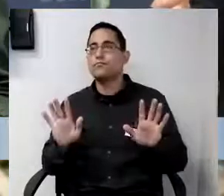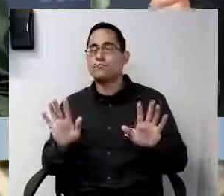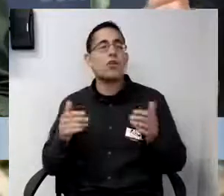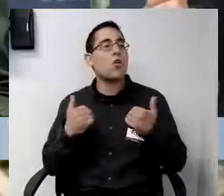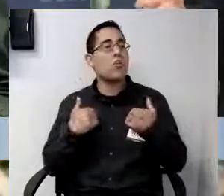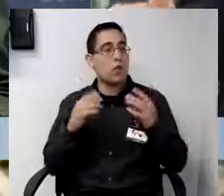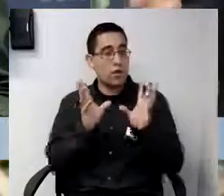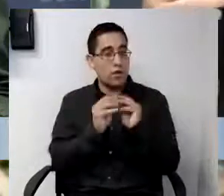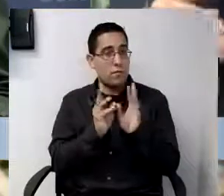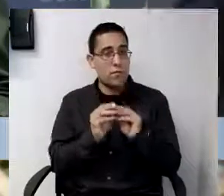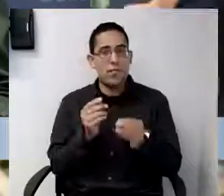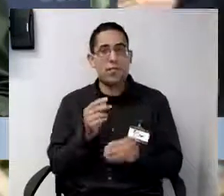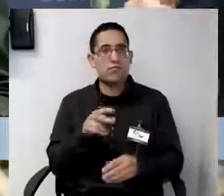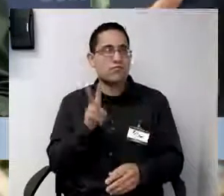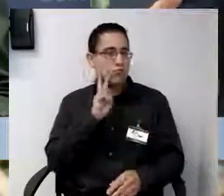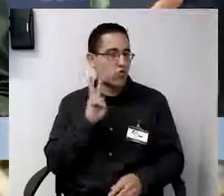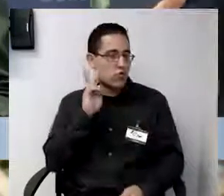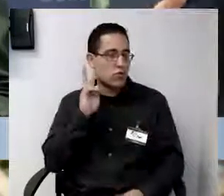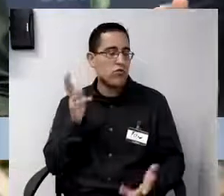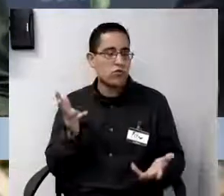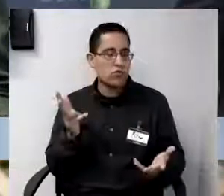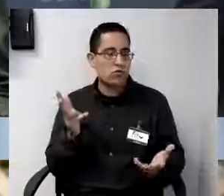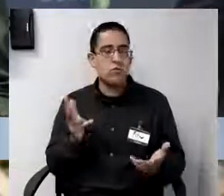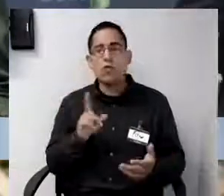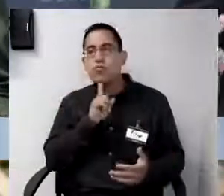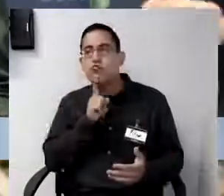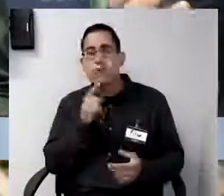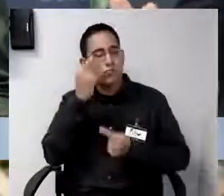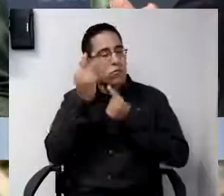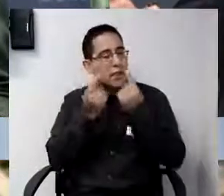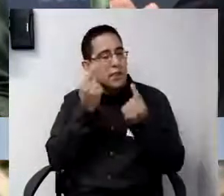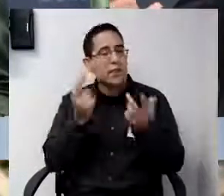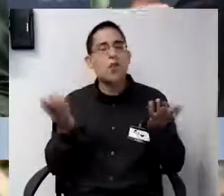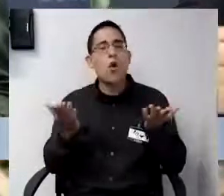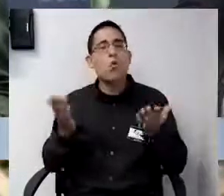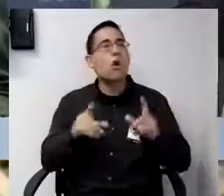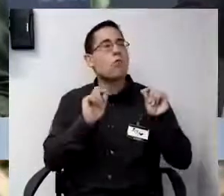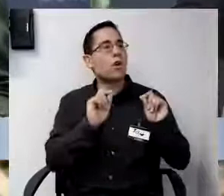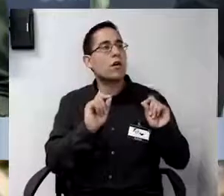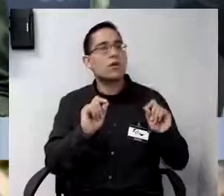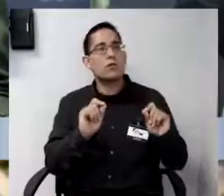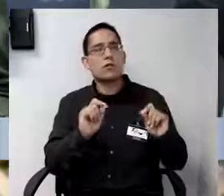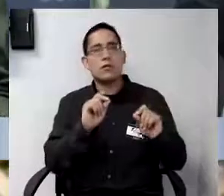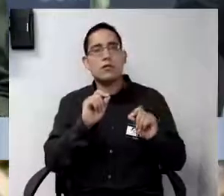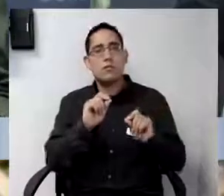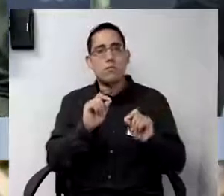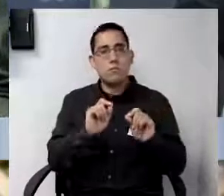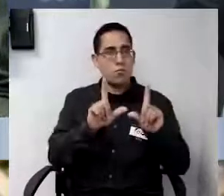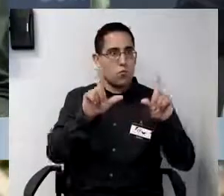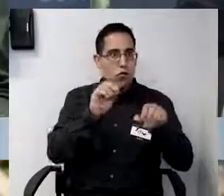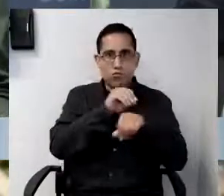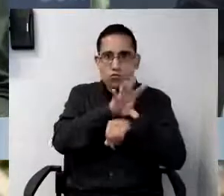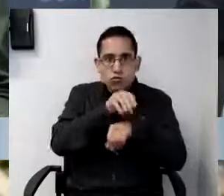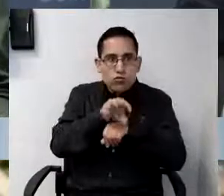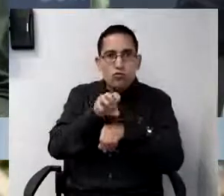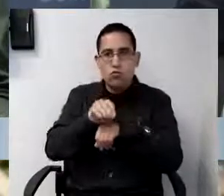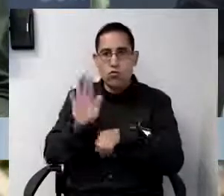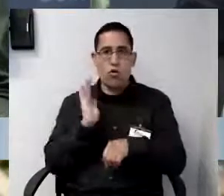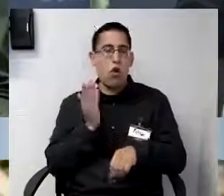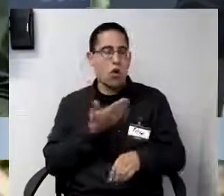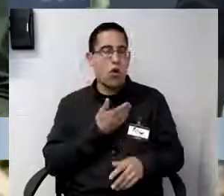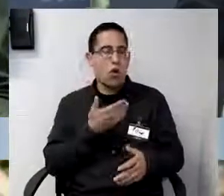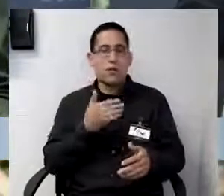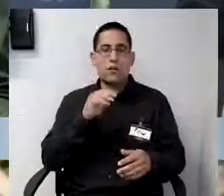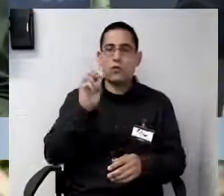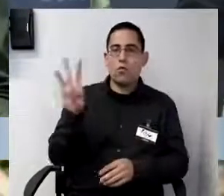met to kind of really rethink what we're putting out there on our dashboard. And one of the things that we want